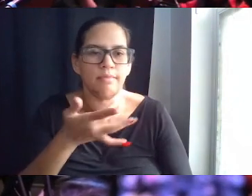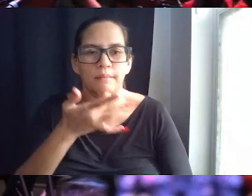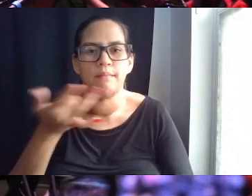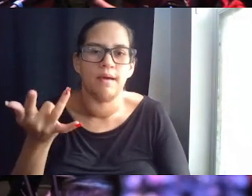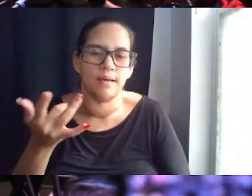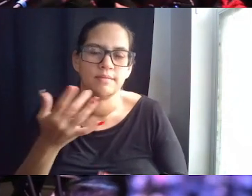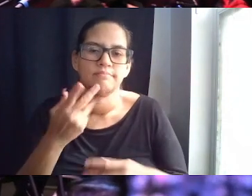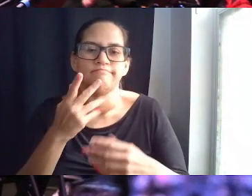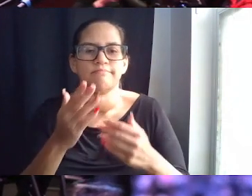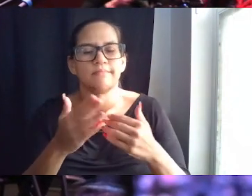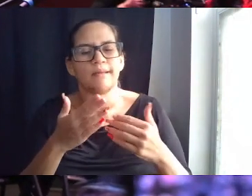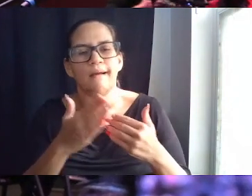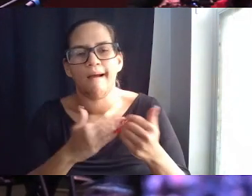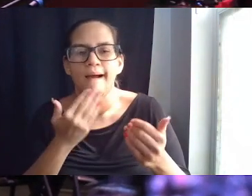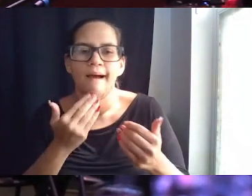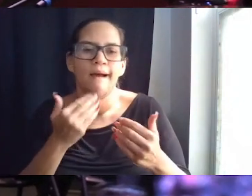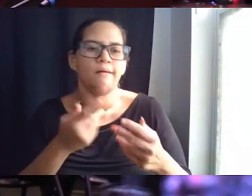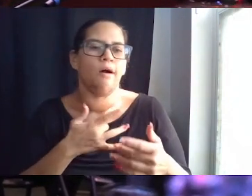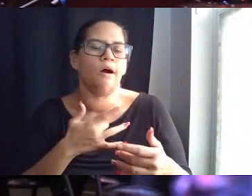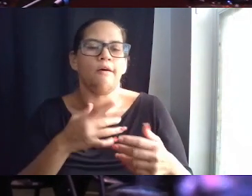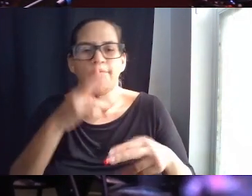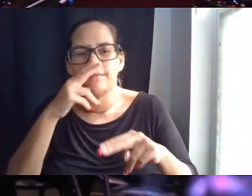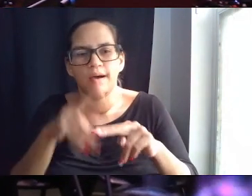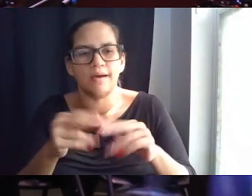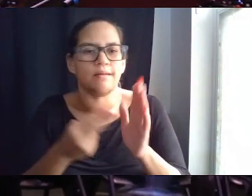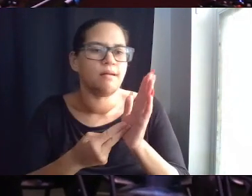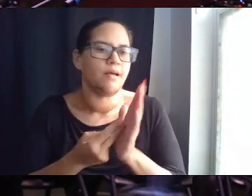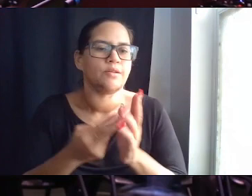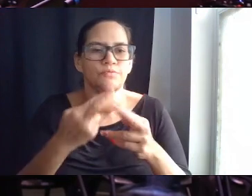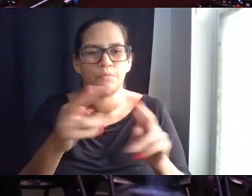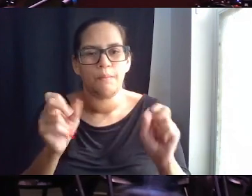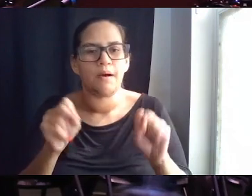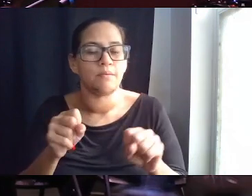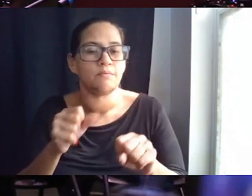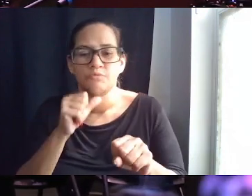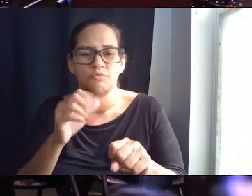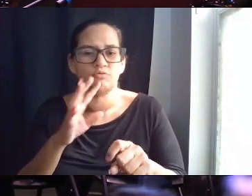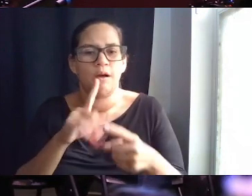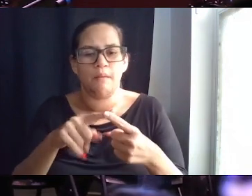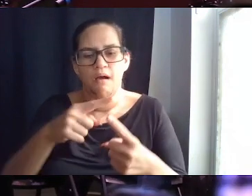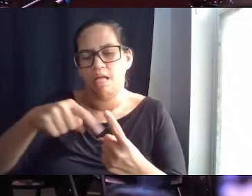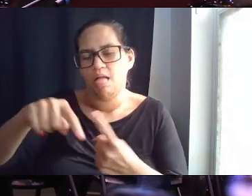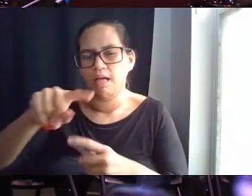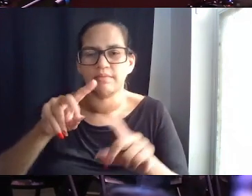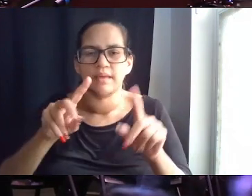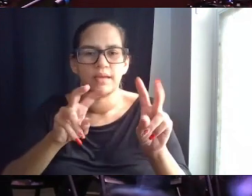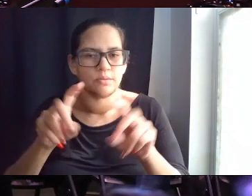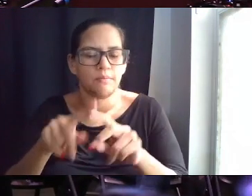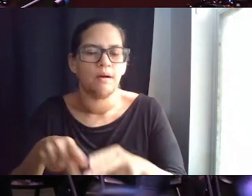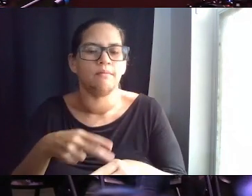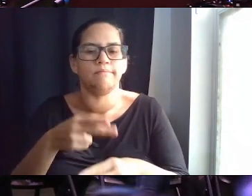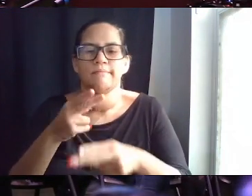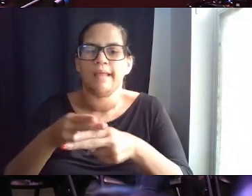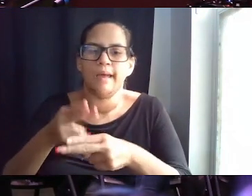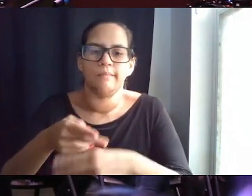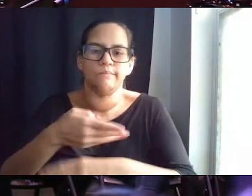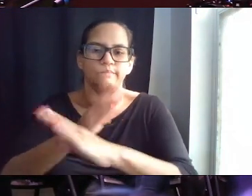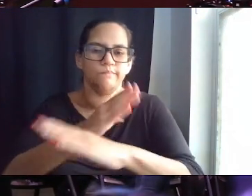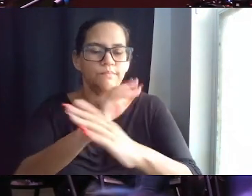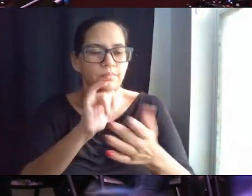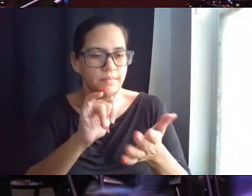and honest room possible. Let us not talk around the issues, but name the roadblocks with acknowledgments that most likely we